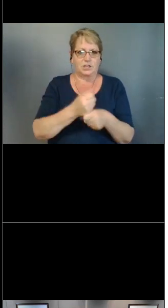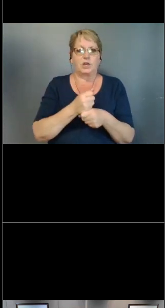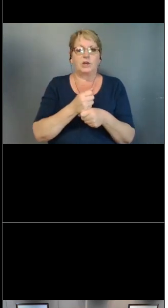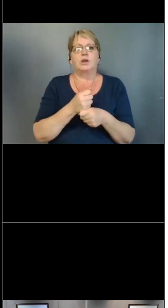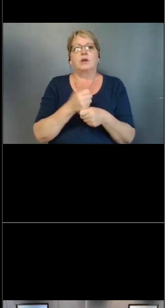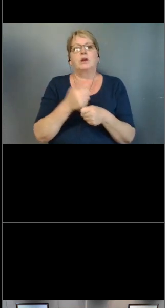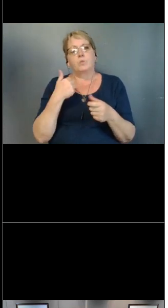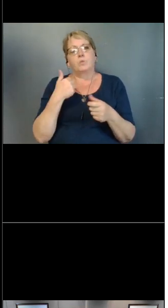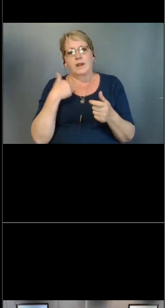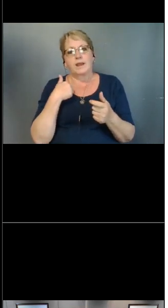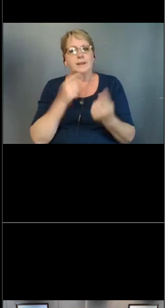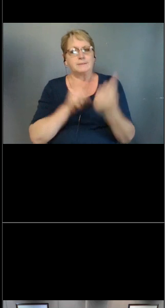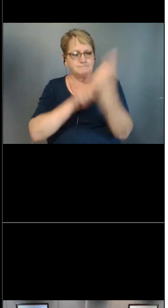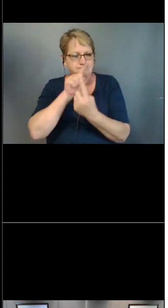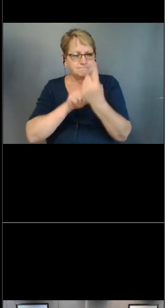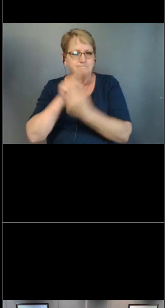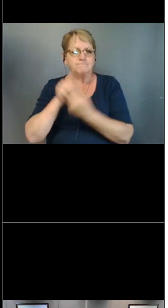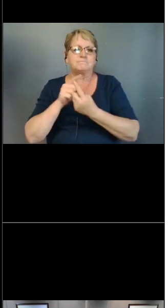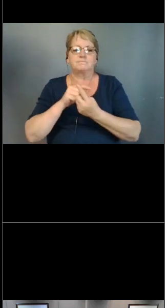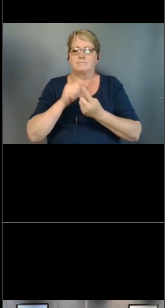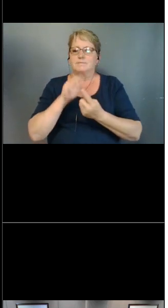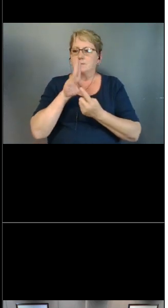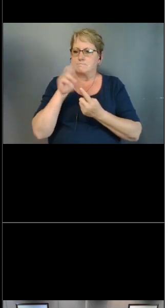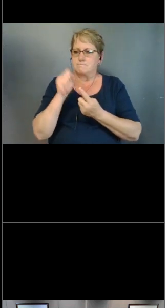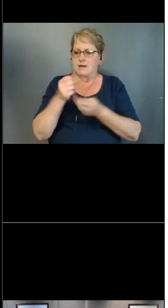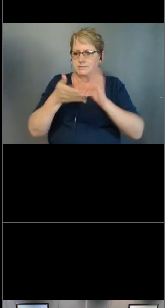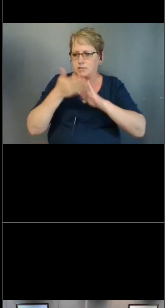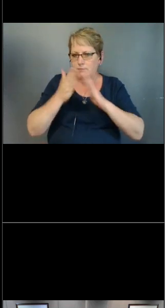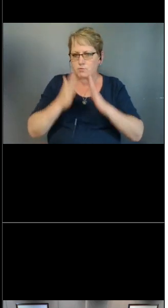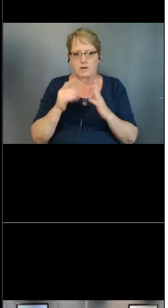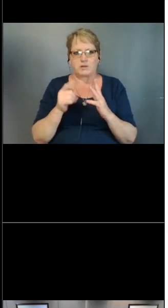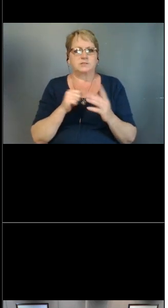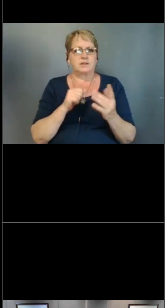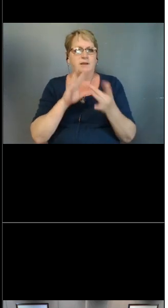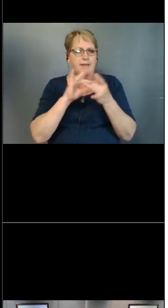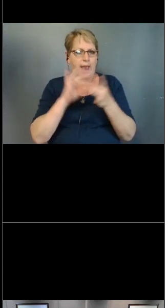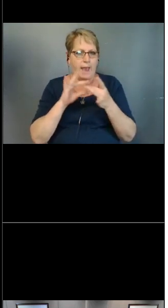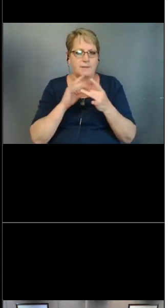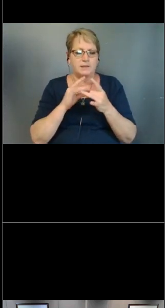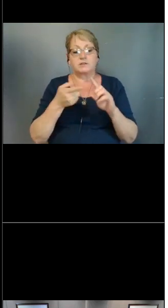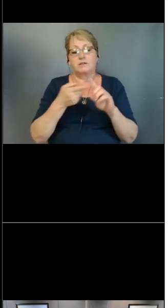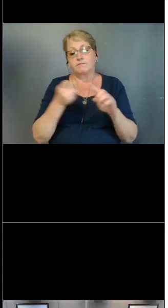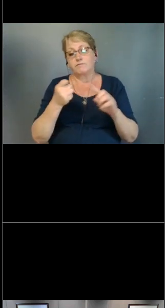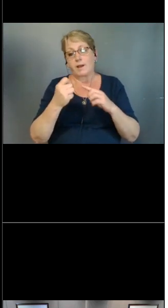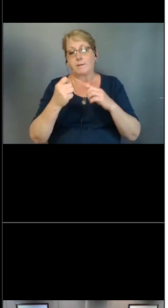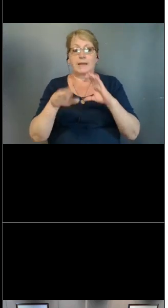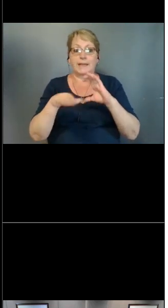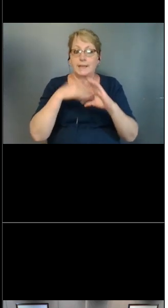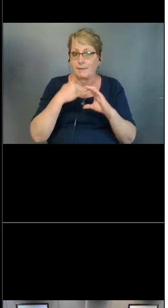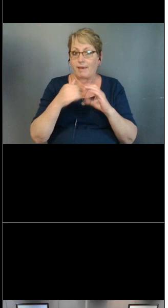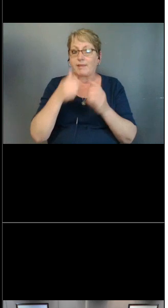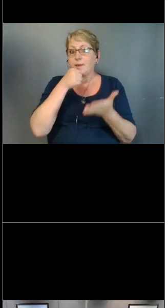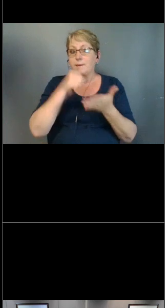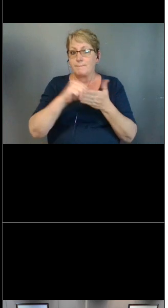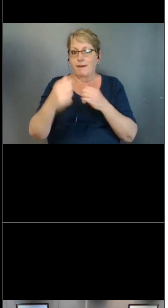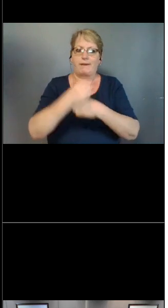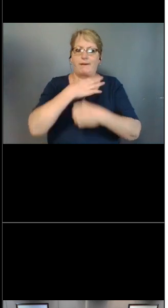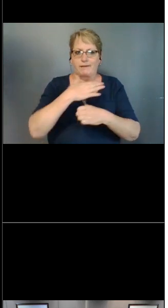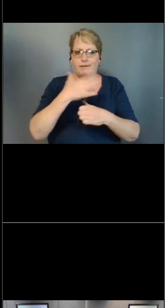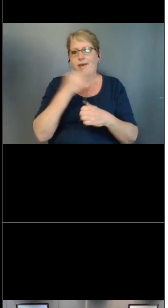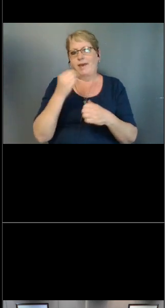tabling events with the public and our bus operators since that time. We've received comments via mail, email, and through our dynamic mapping